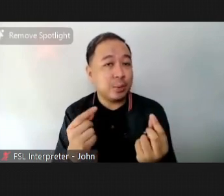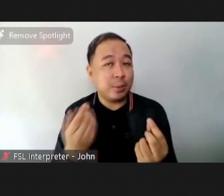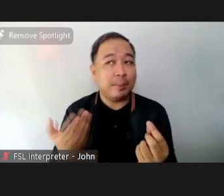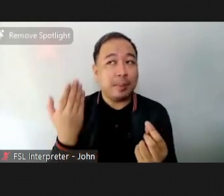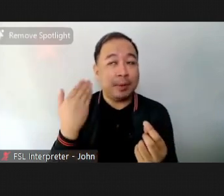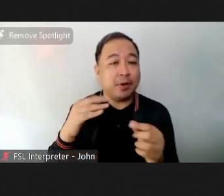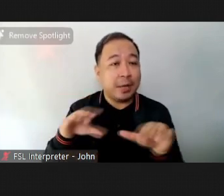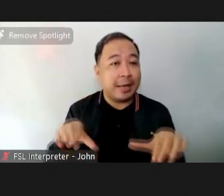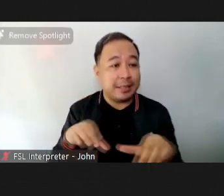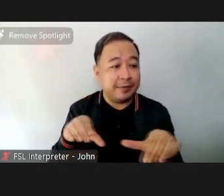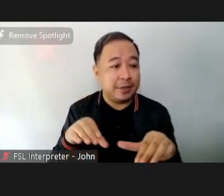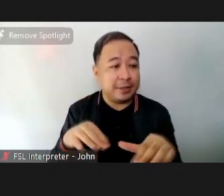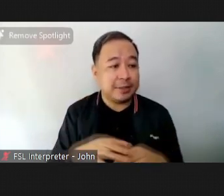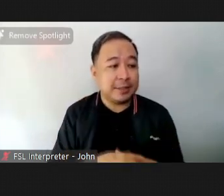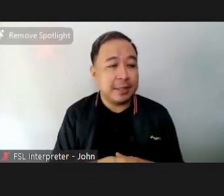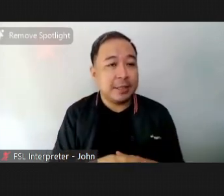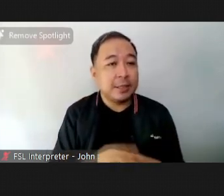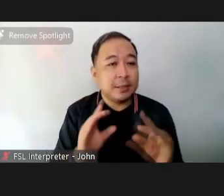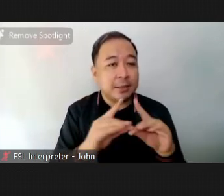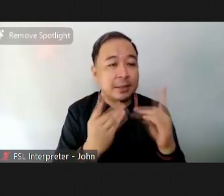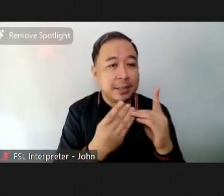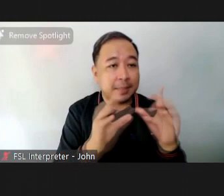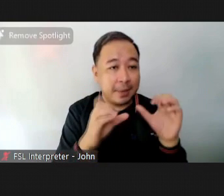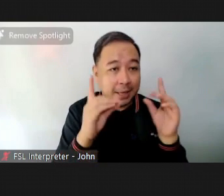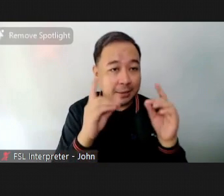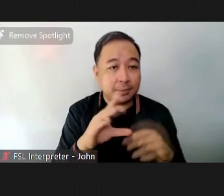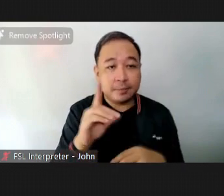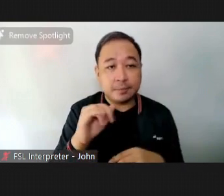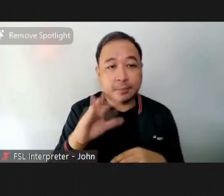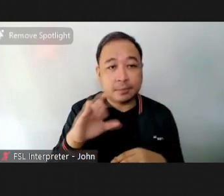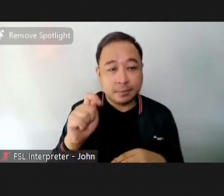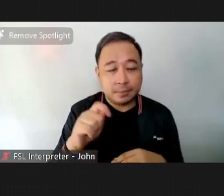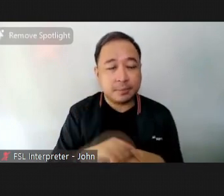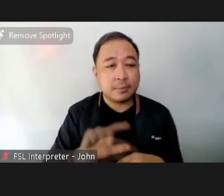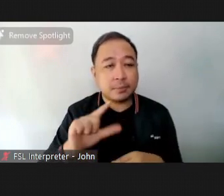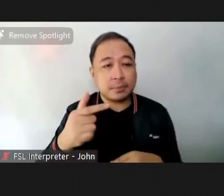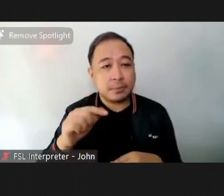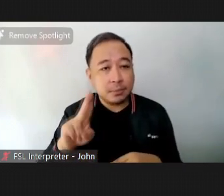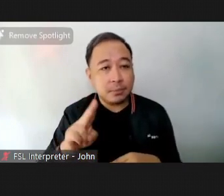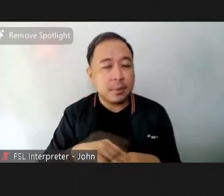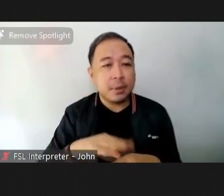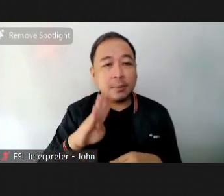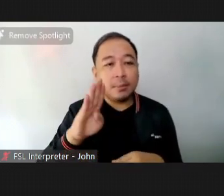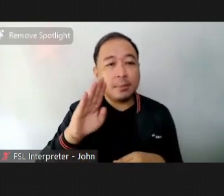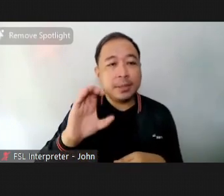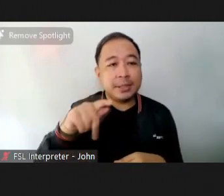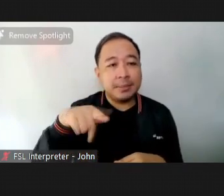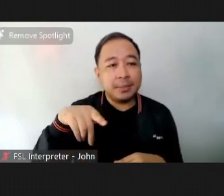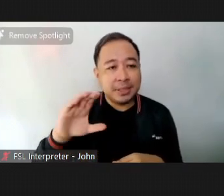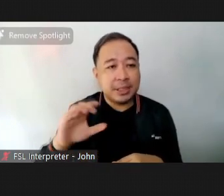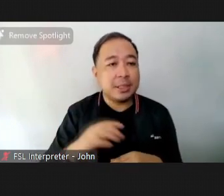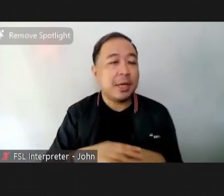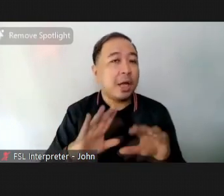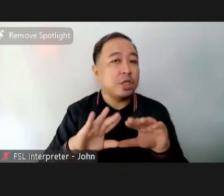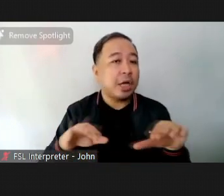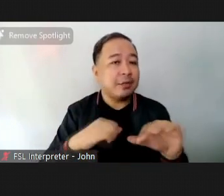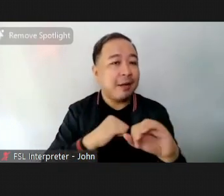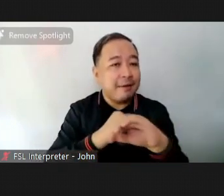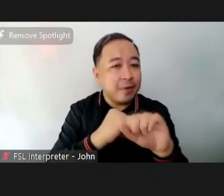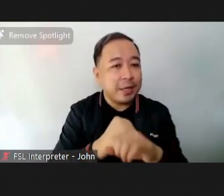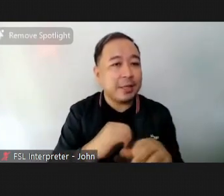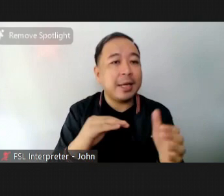po, were DepEd, the DICT, the LGUs, BCPCs, child advocates, and student